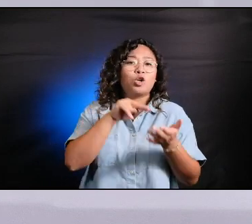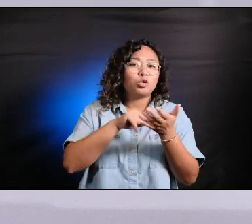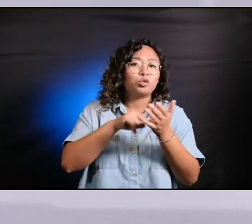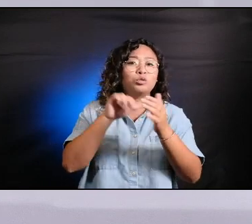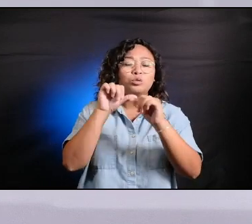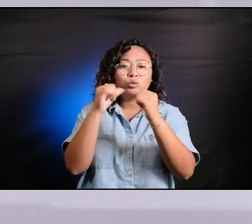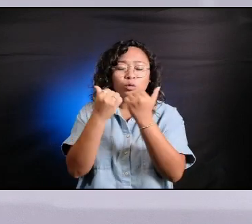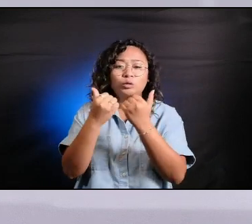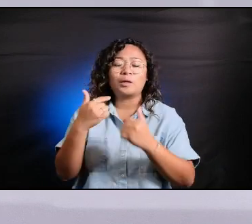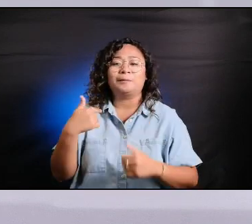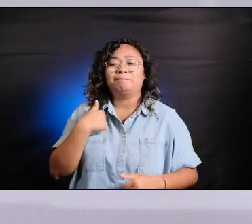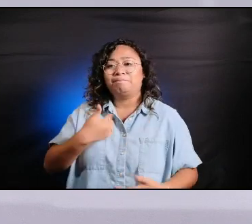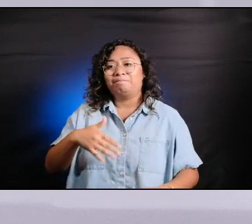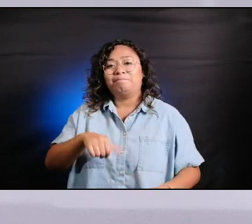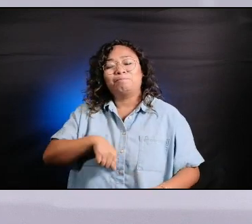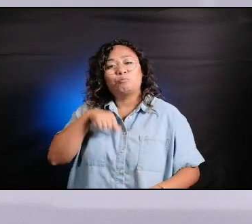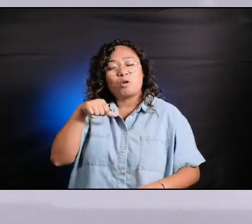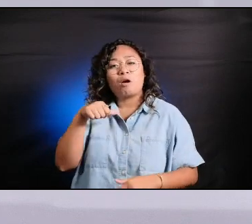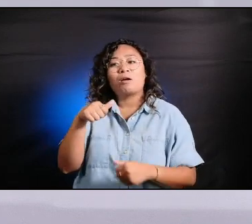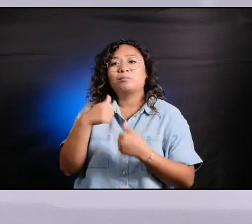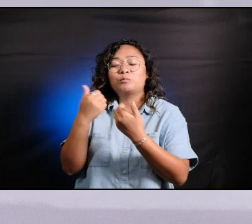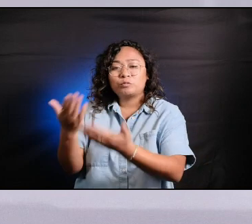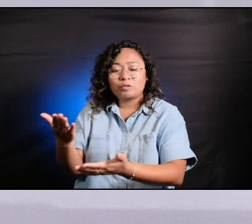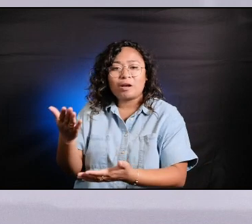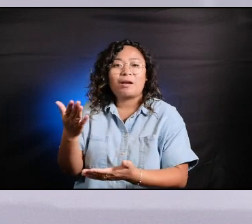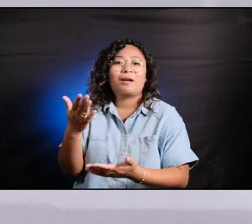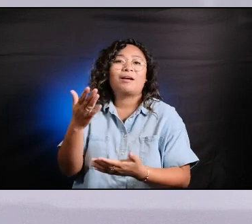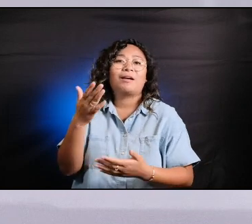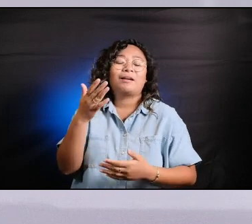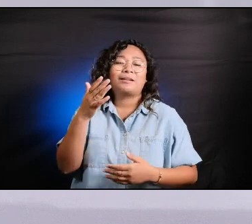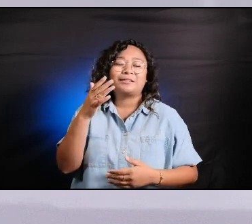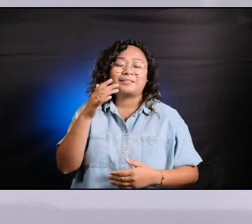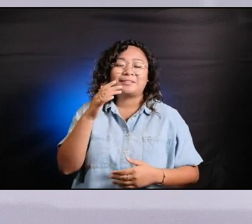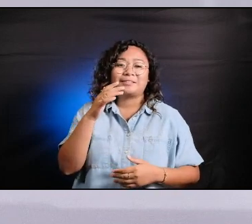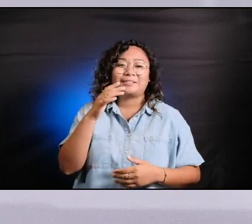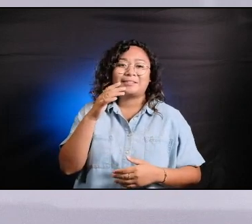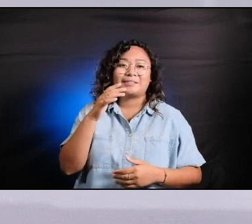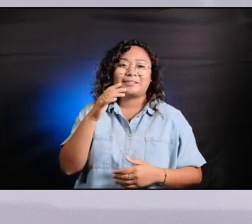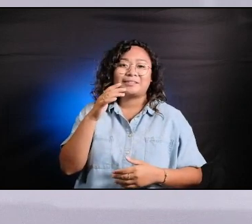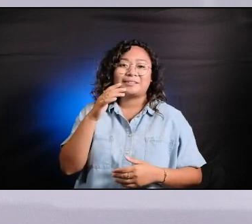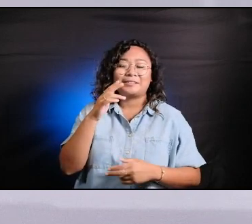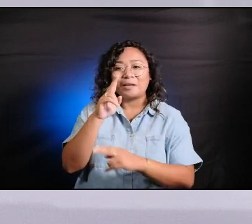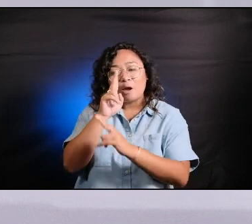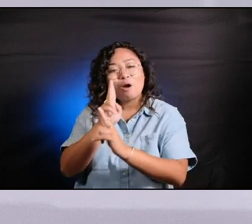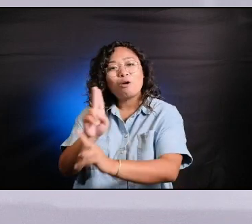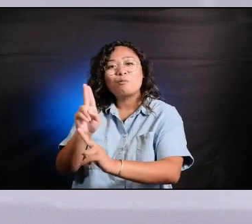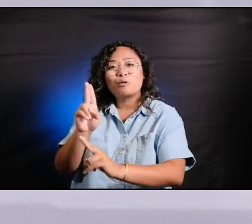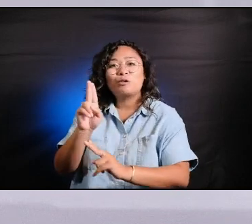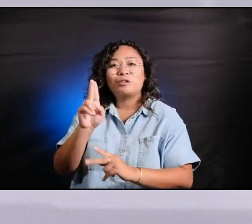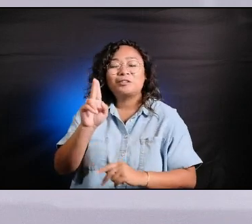Association, I'm proud to present to our colleague, the Honorable